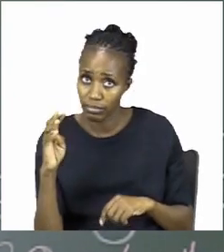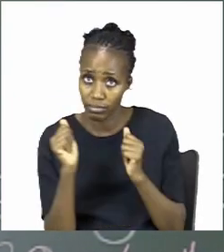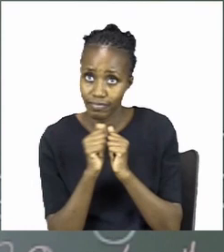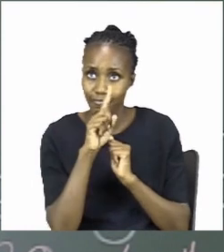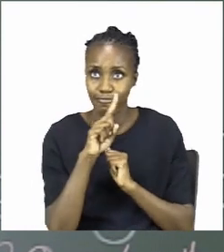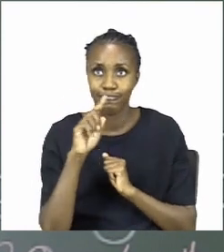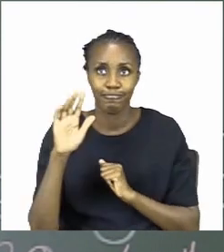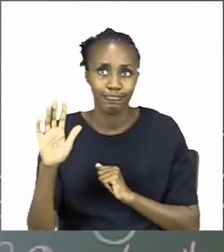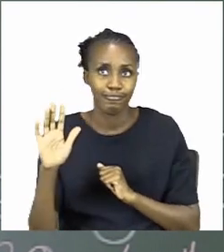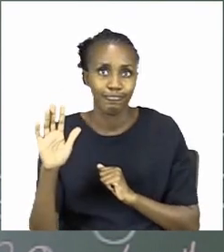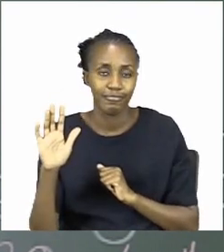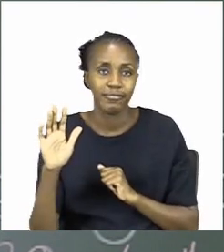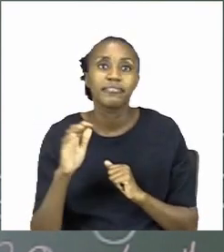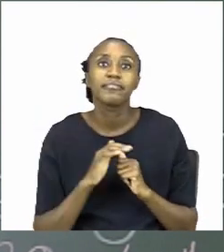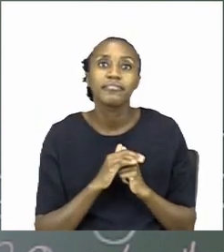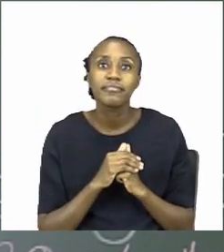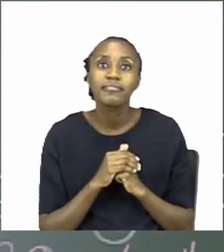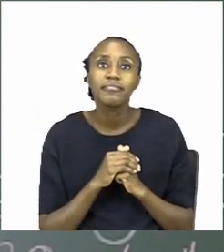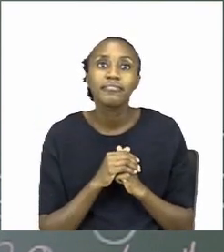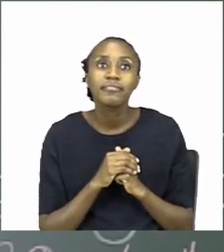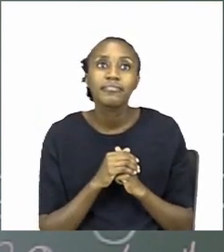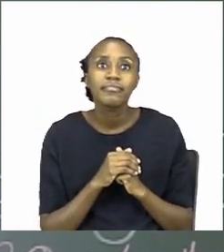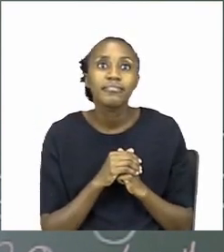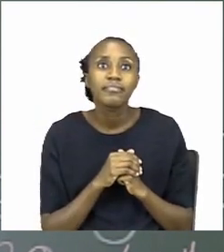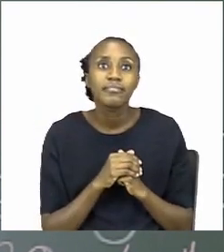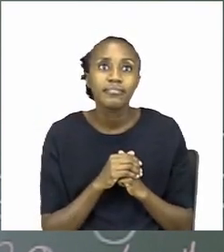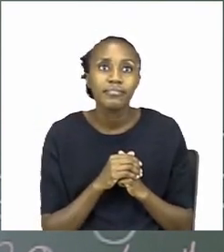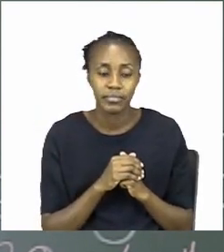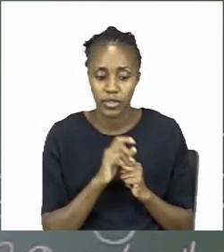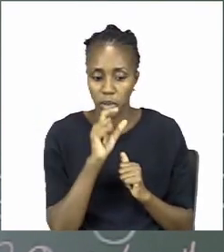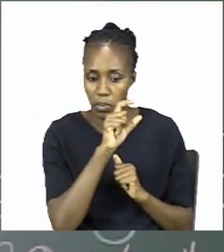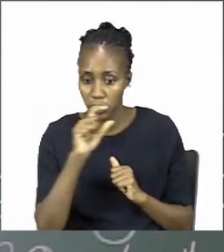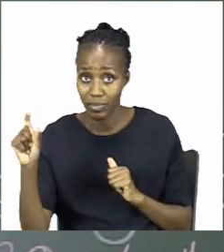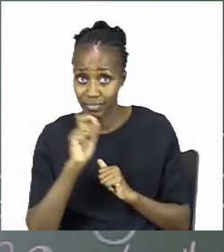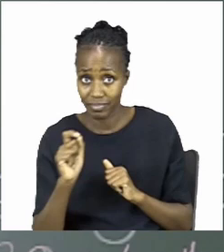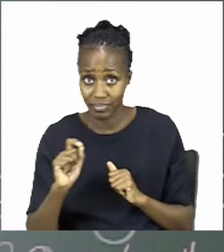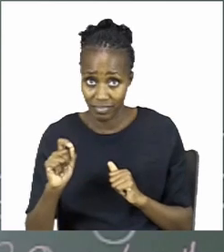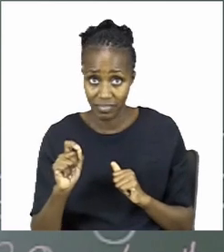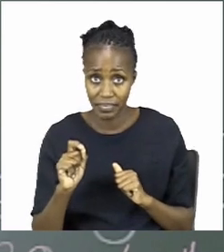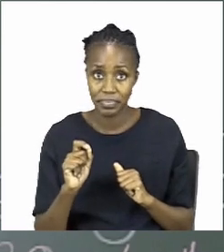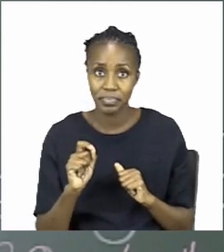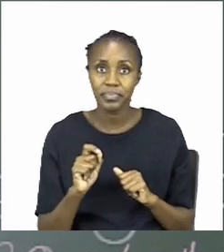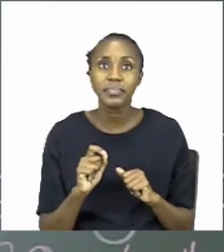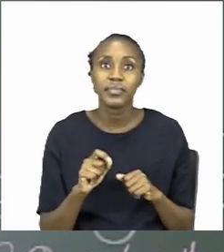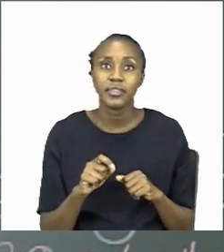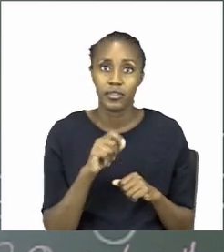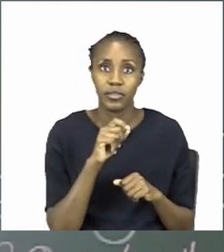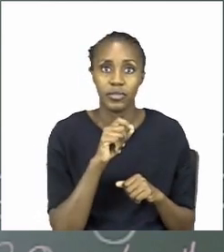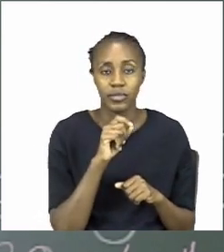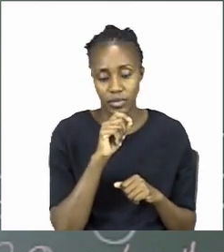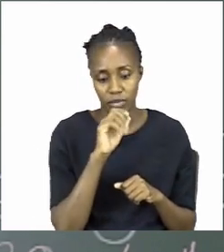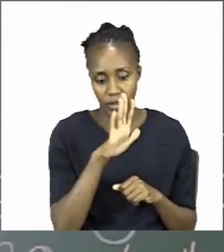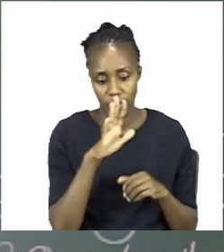get 15 stars. And then if we have to go ahead to complete the sentence, it will say there